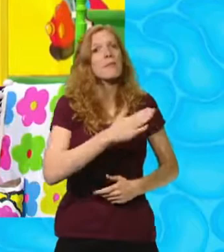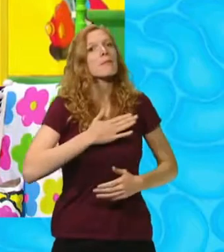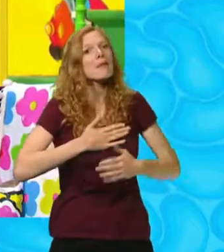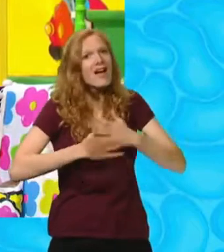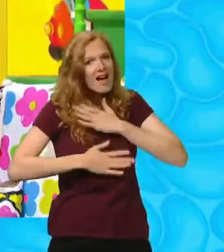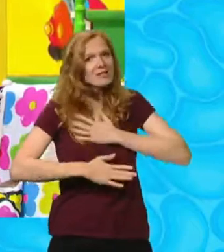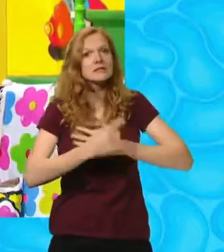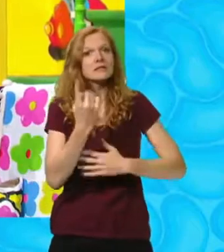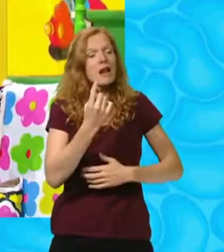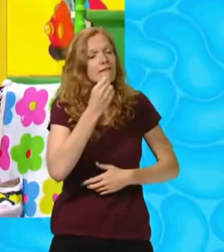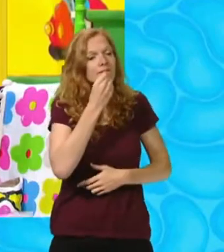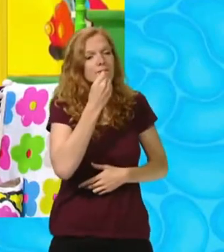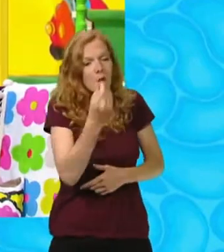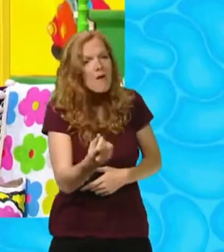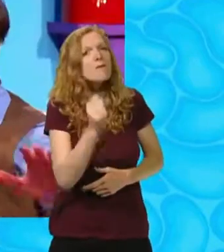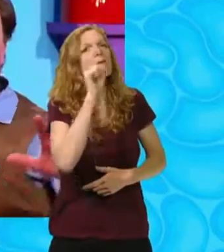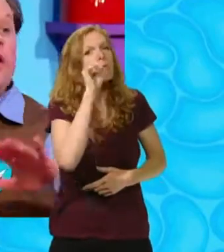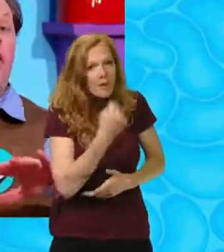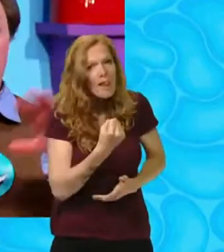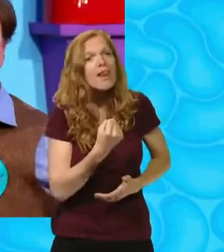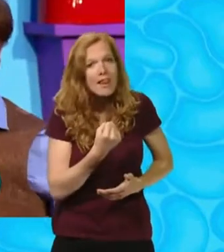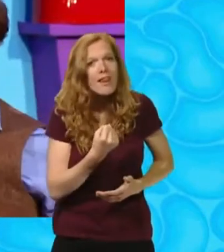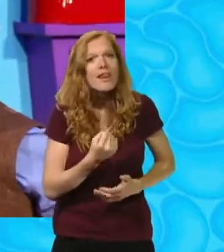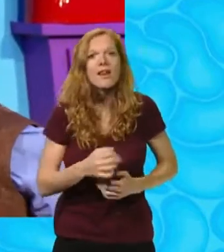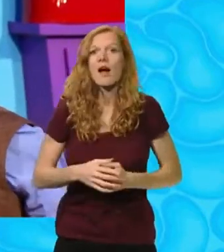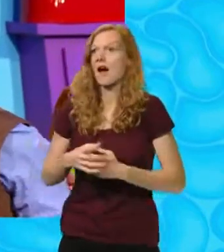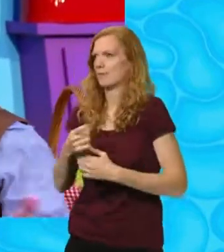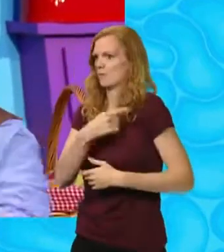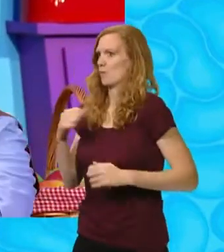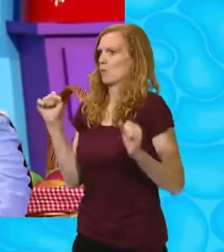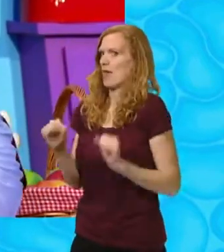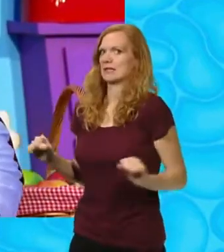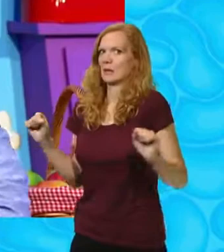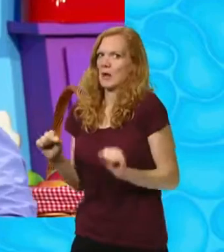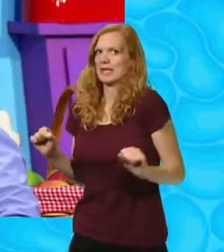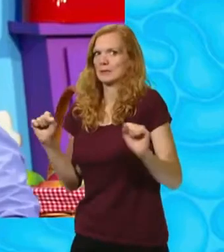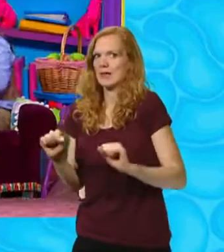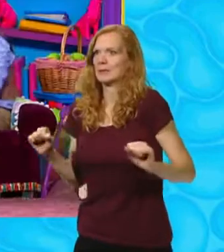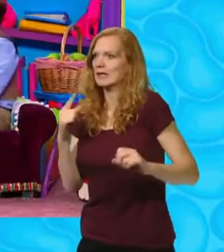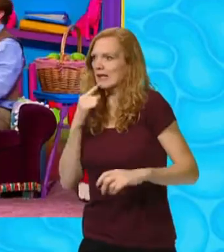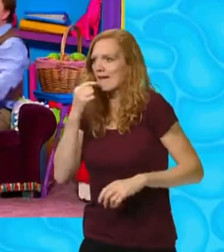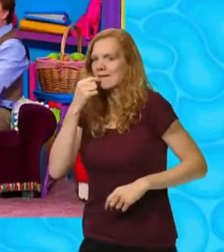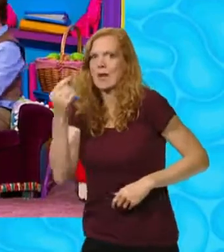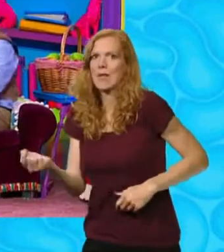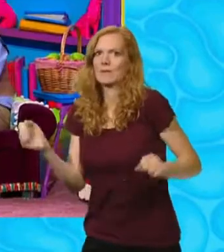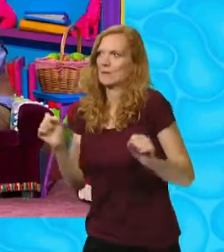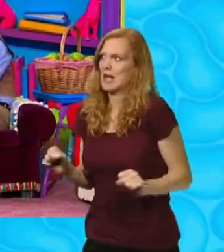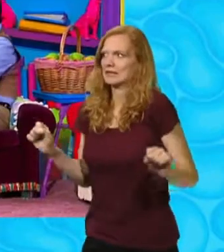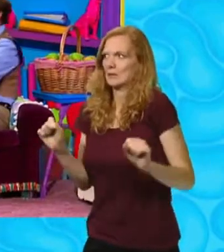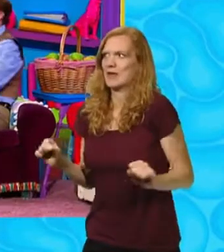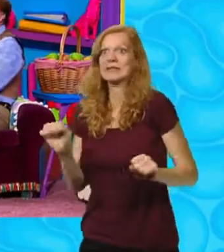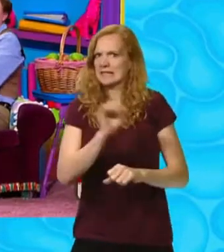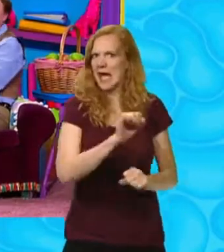and let the tooth come out on its own. Look, I know. Why don't we all wait together for Little Monster's tooth to fall out? I think that's a good idea, sir.